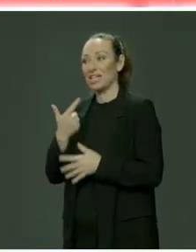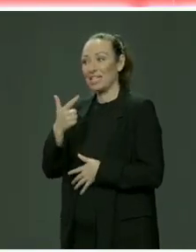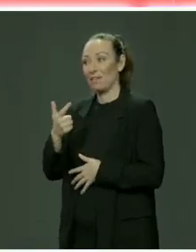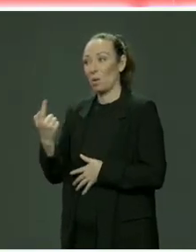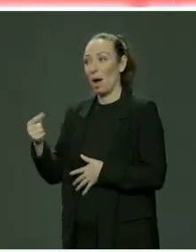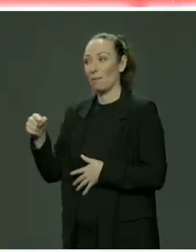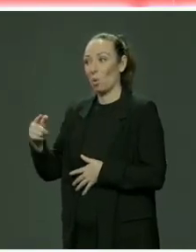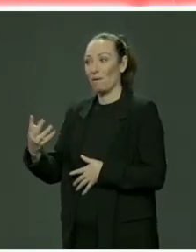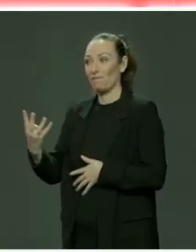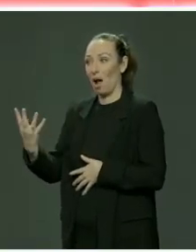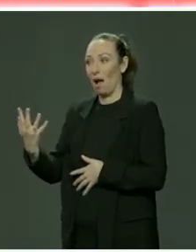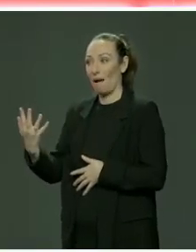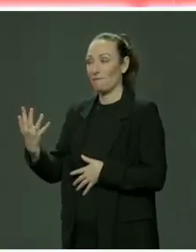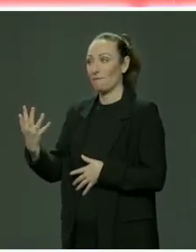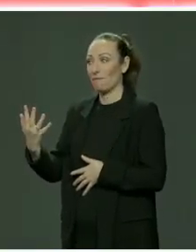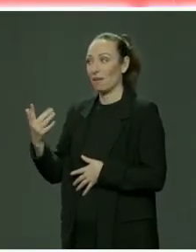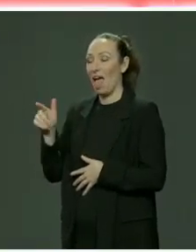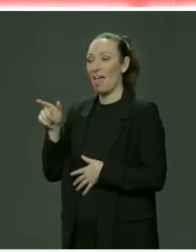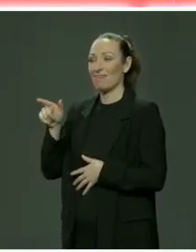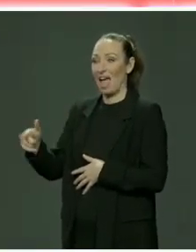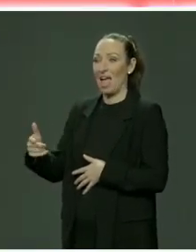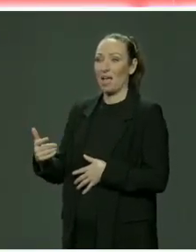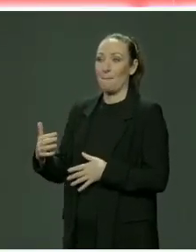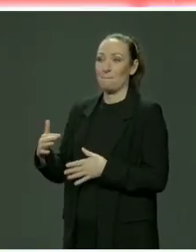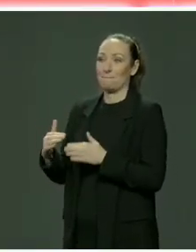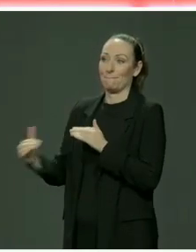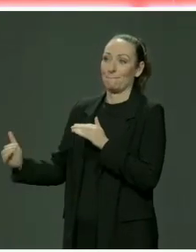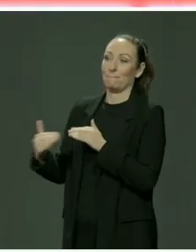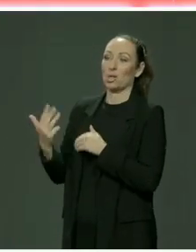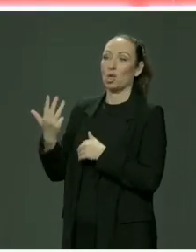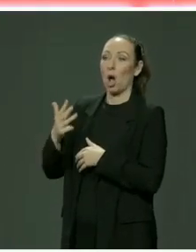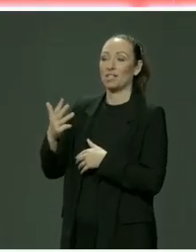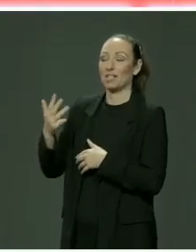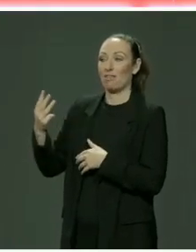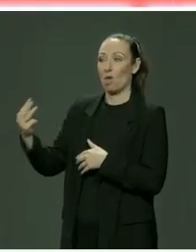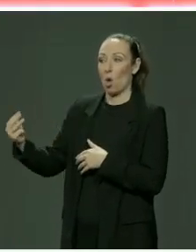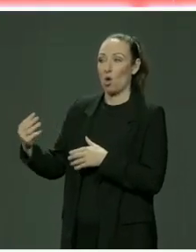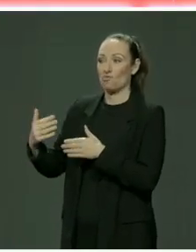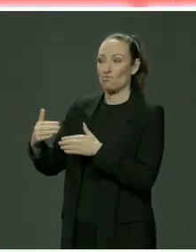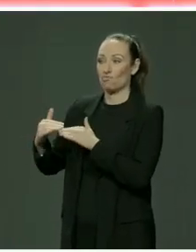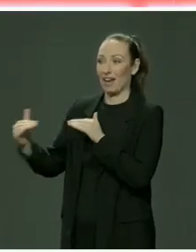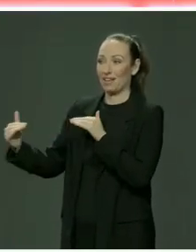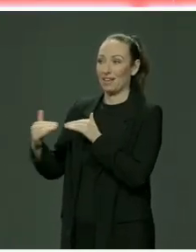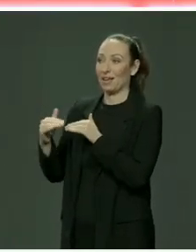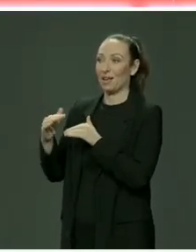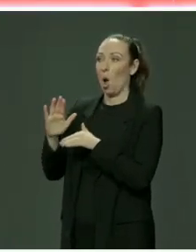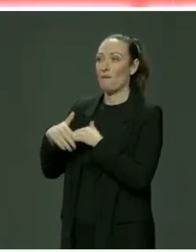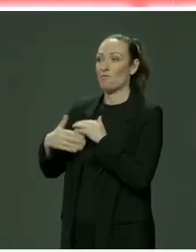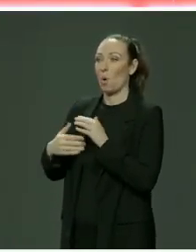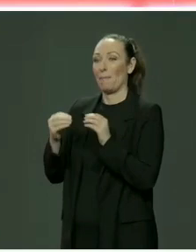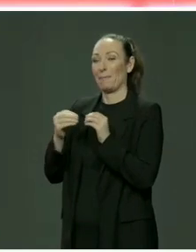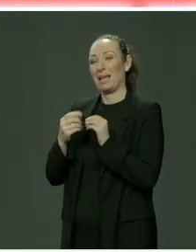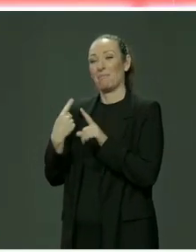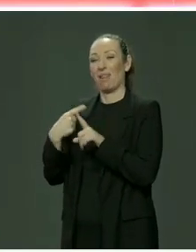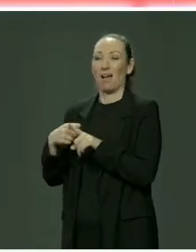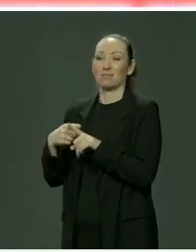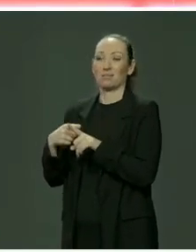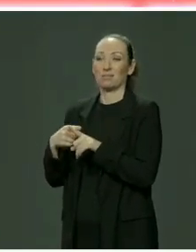71.5, ranked 93rd with an overall B+ ESG score